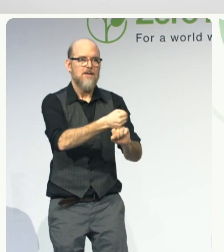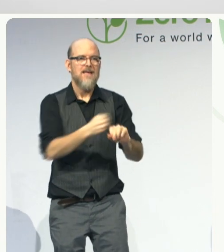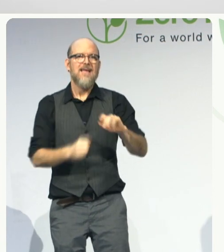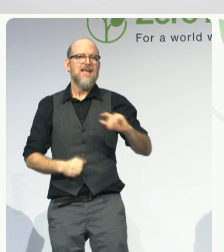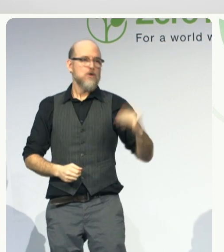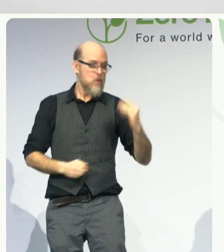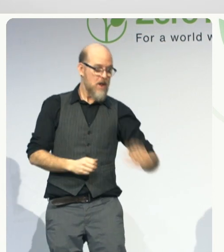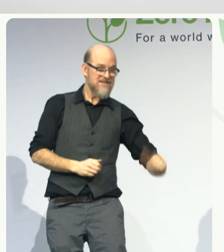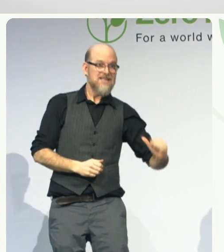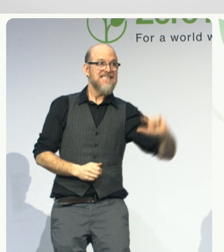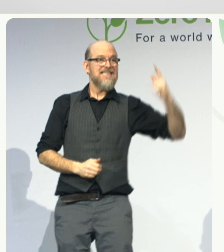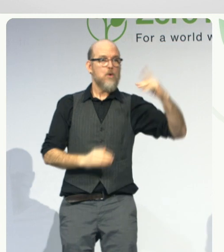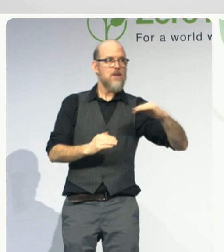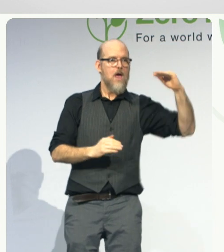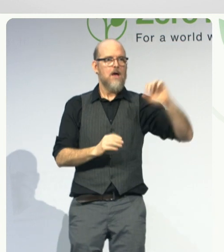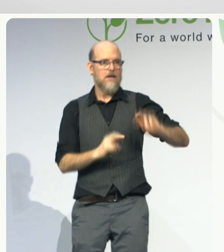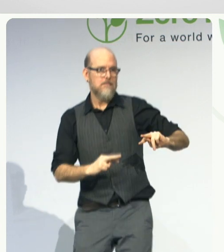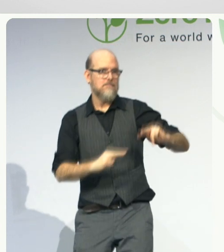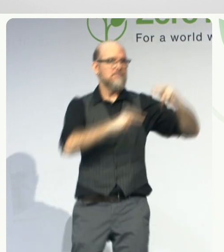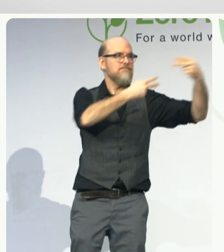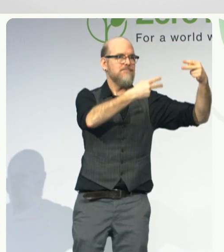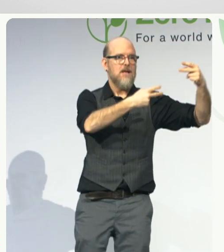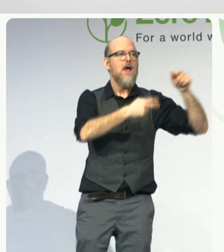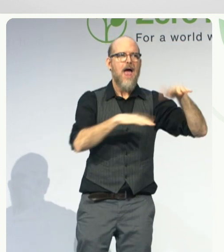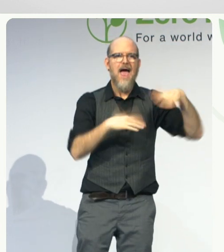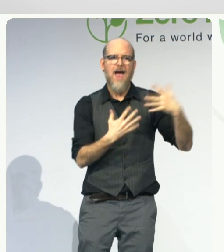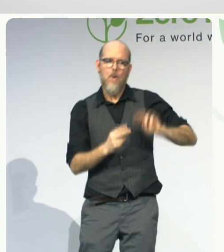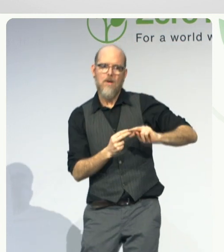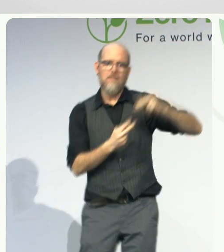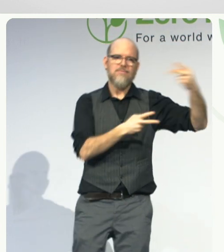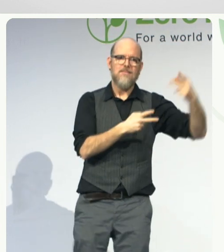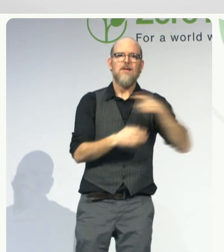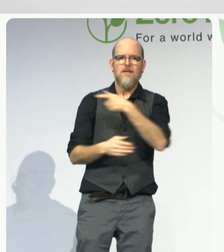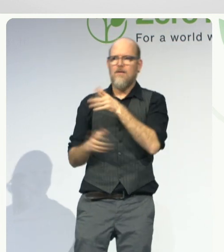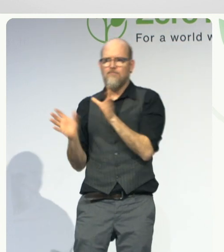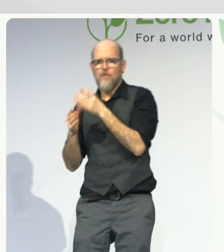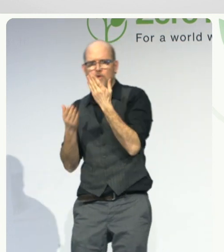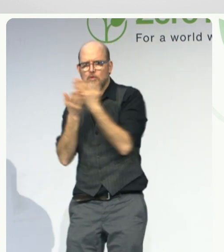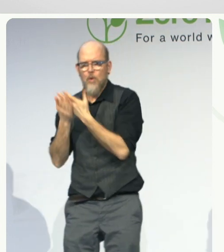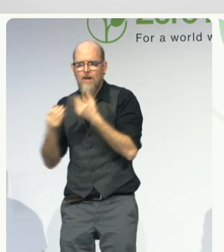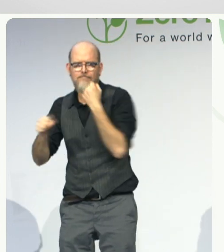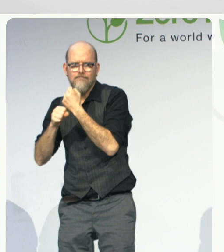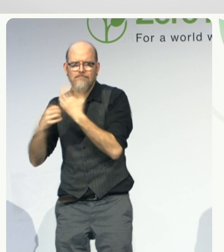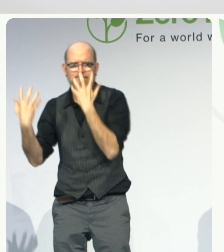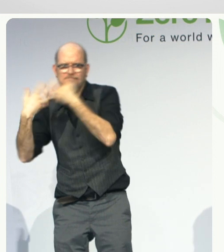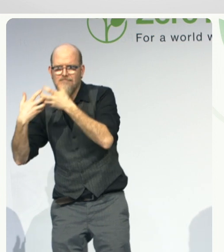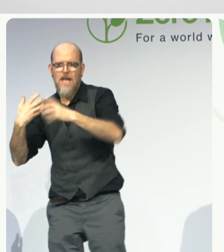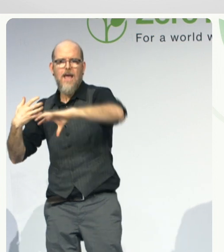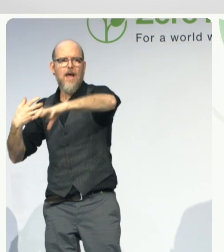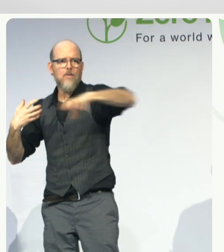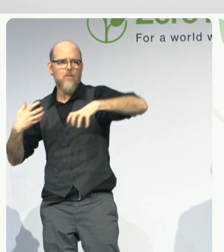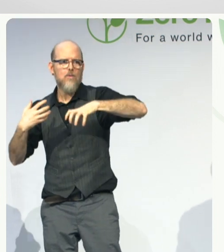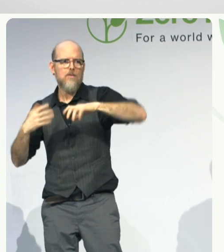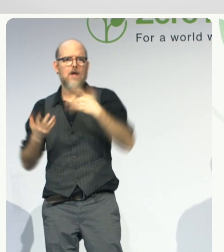phase of their life. KVPS works with schools, municipalities, and NGOs to support people aged